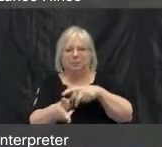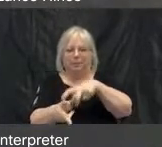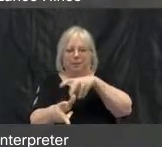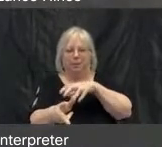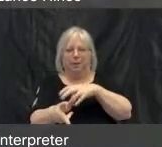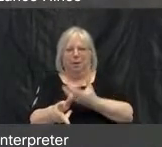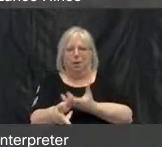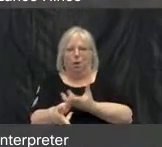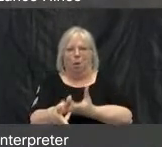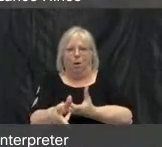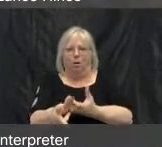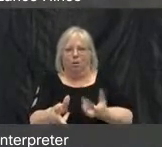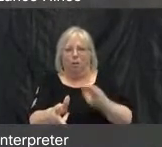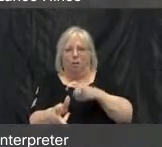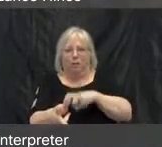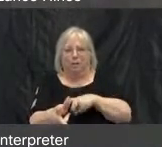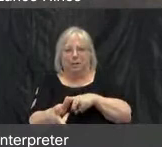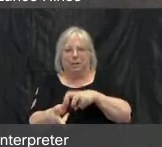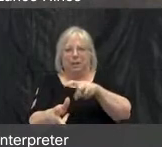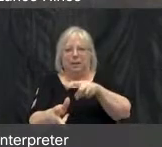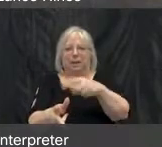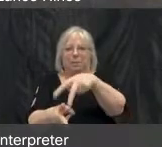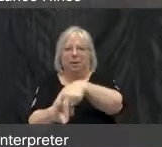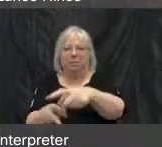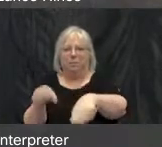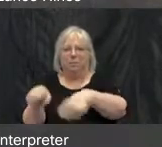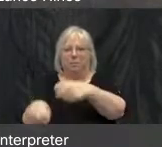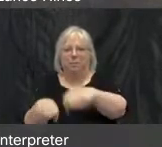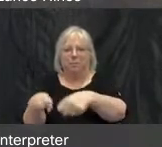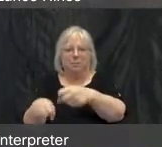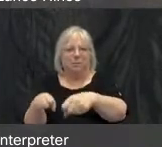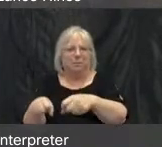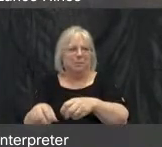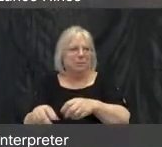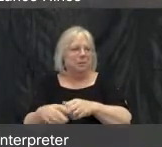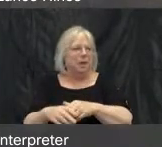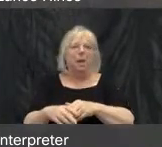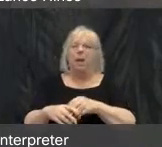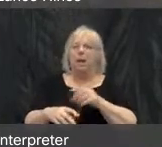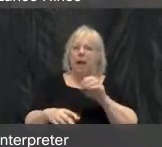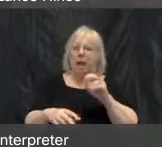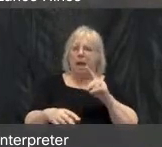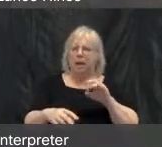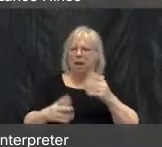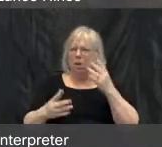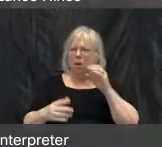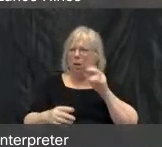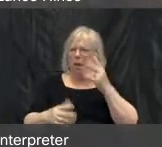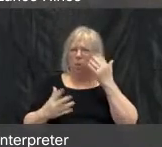A little cart on a bicycle. A little cart. Somebody's cycling and pedaling and taking. Okay, and why do